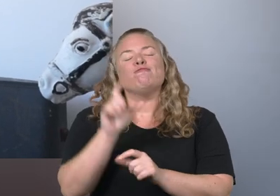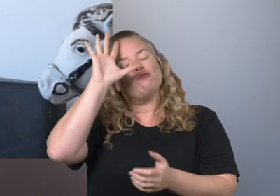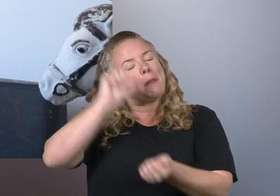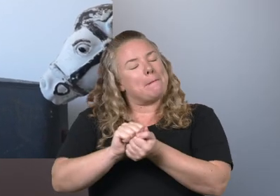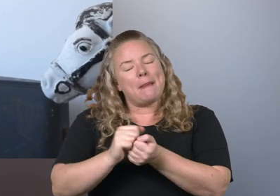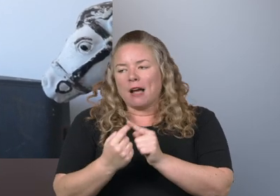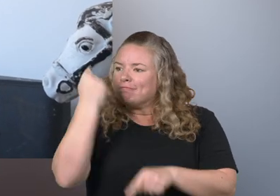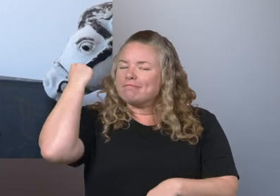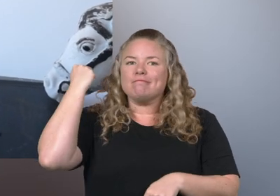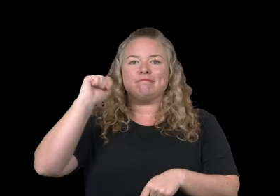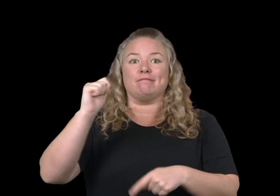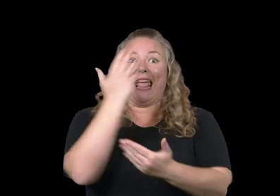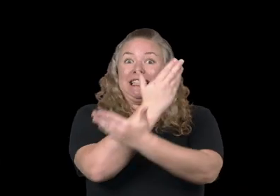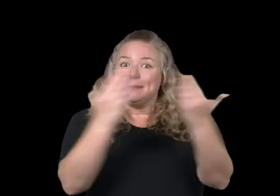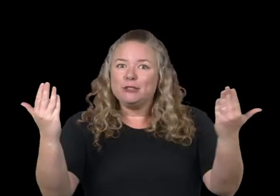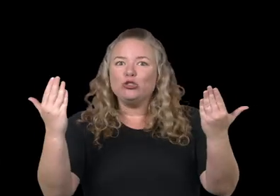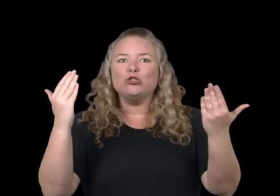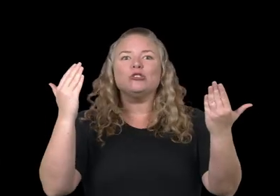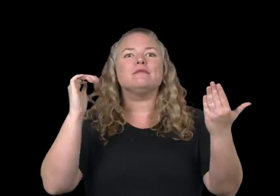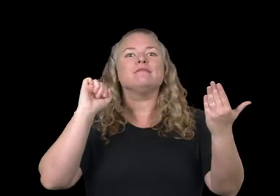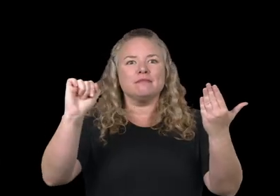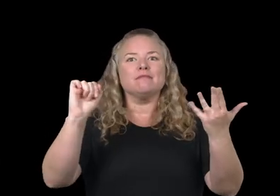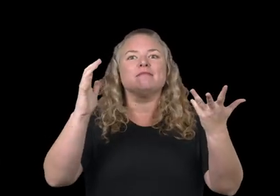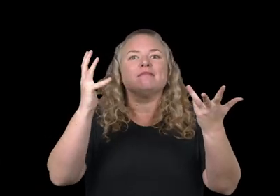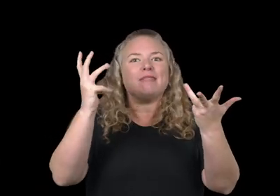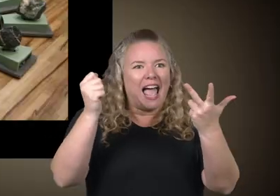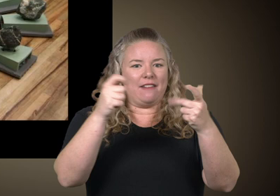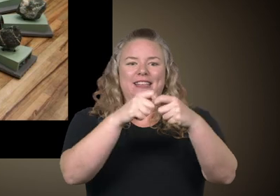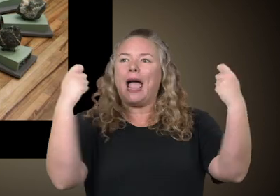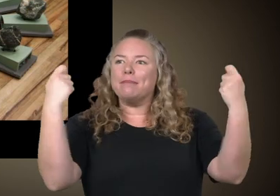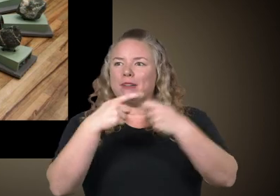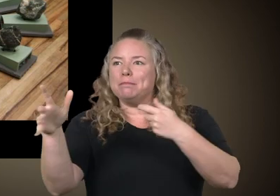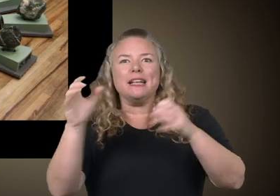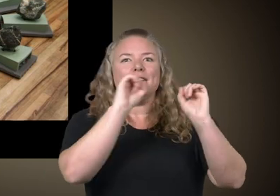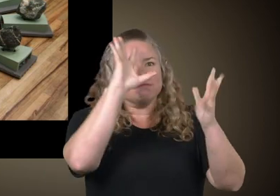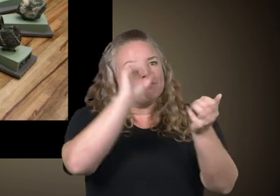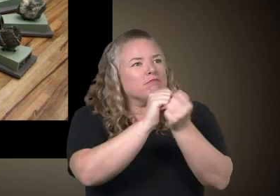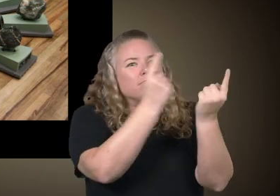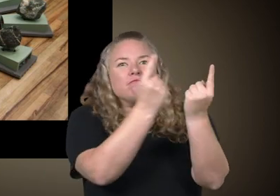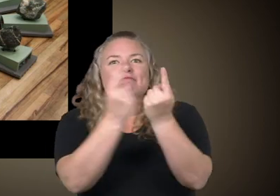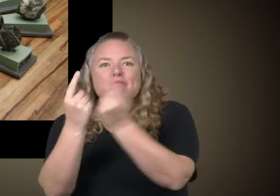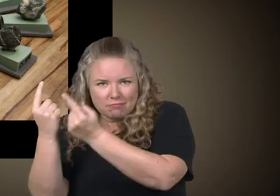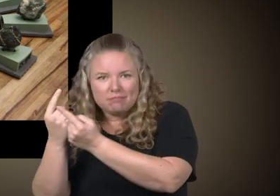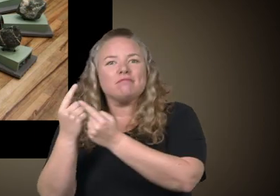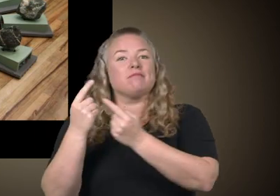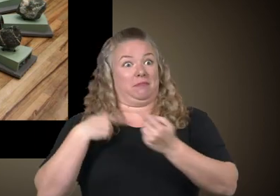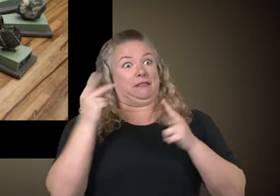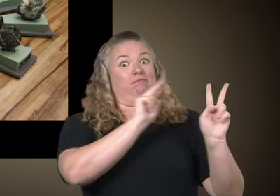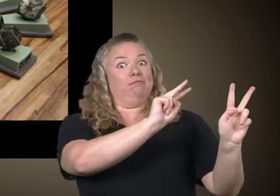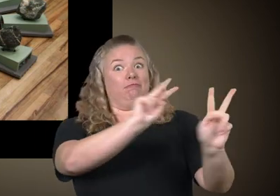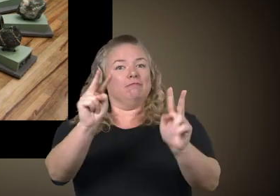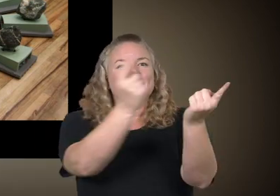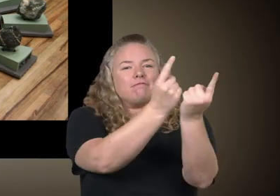in particular seeing an exhibition with all these objects that he'd kept